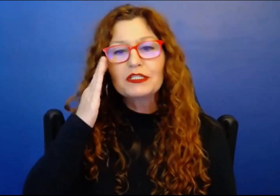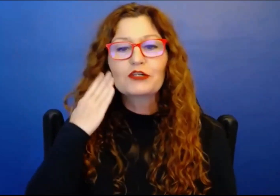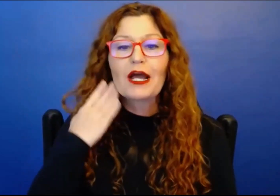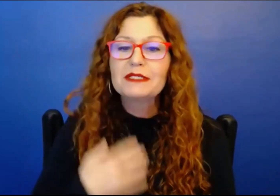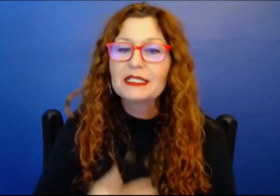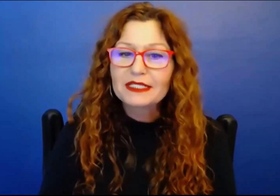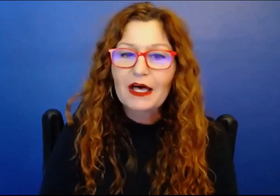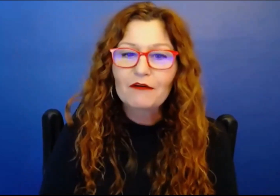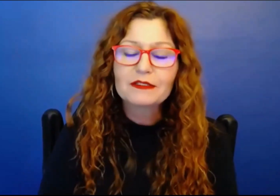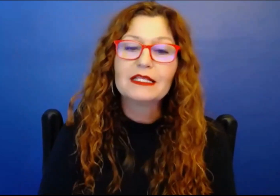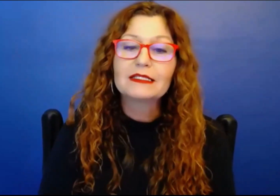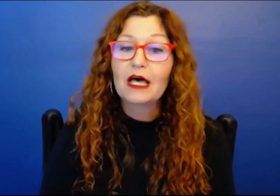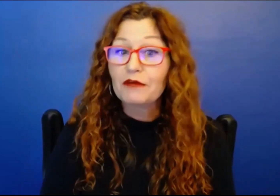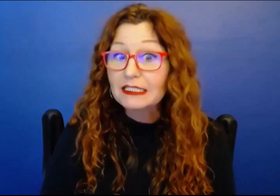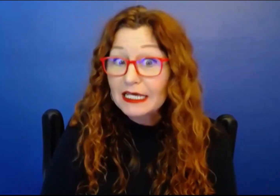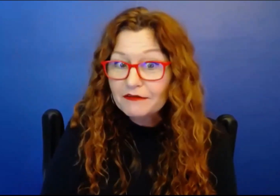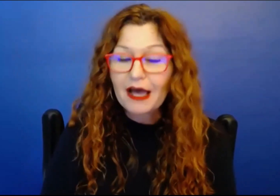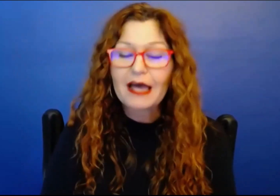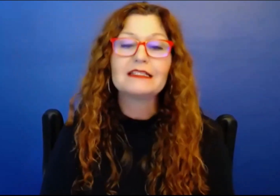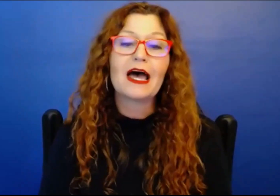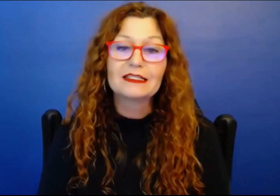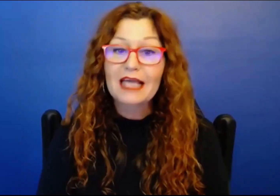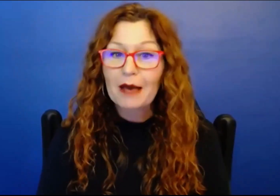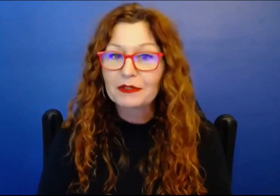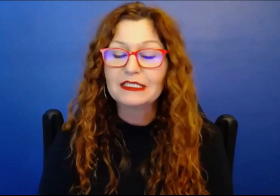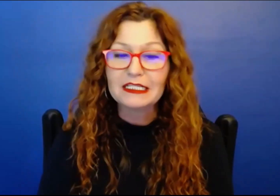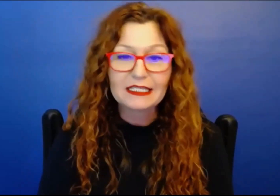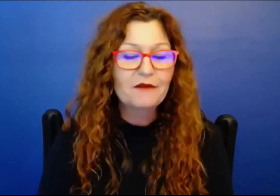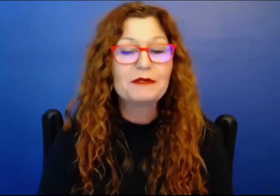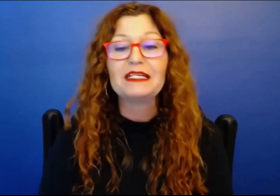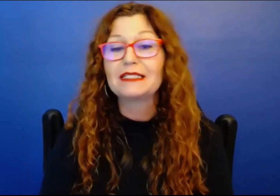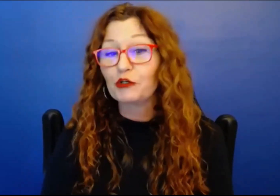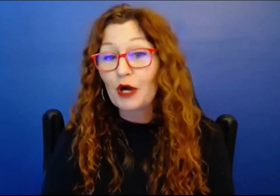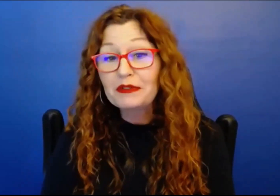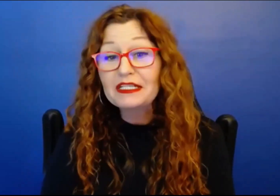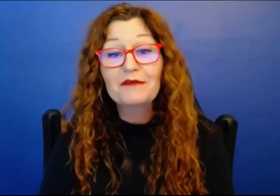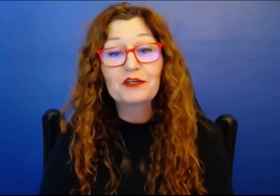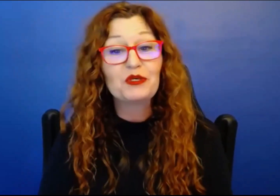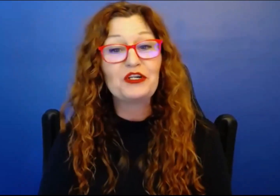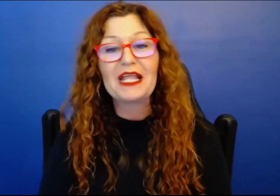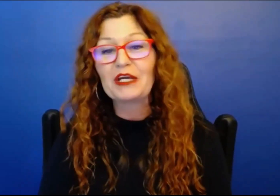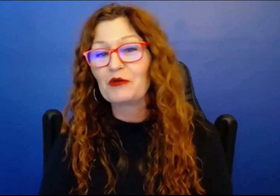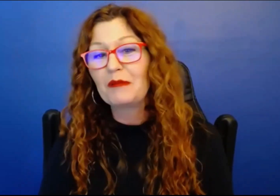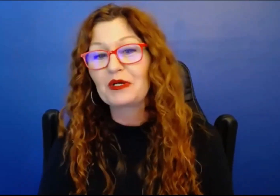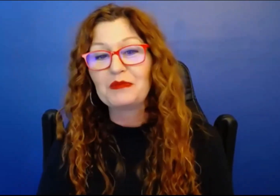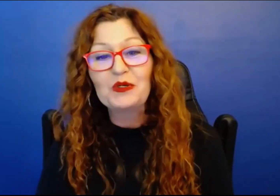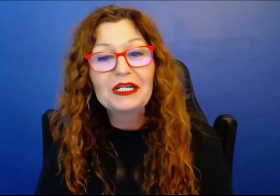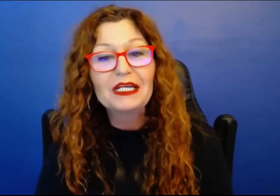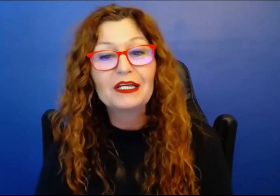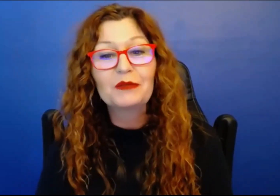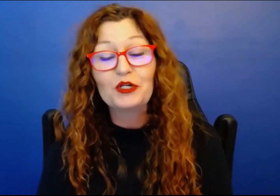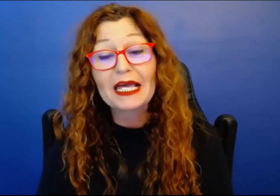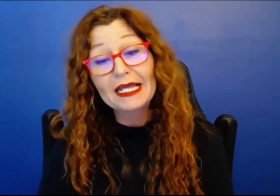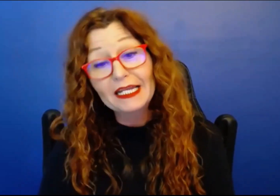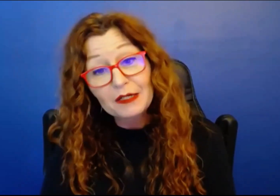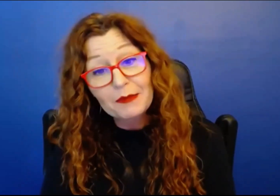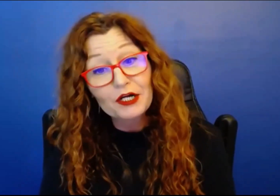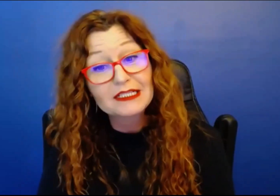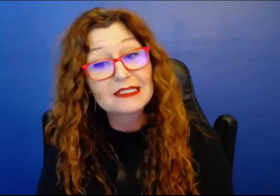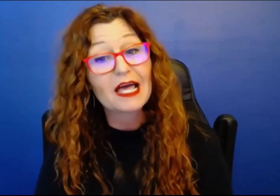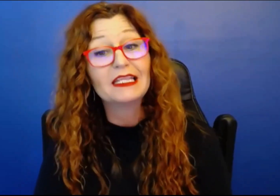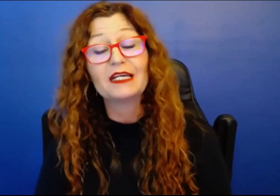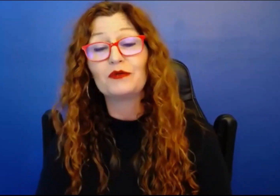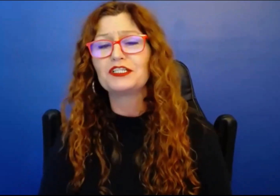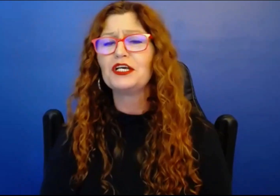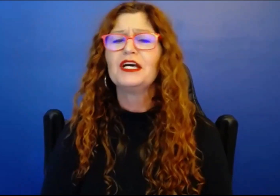when someone describes themselves and self-identifies as capital D deaf, it means they grew up in the deaf community, they grew up communicating in